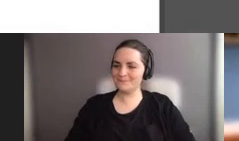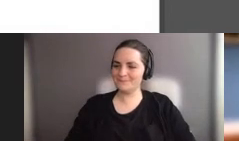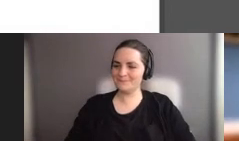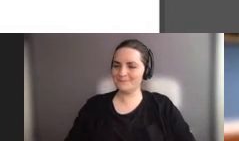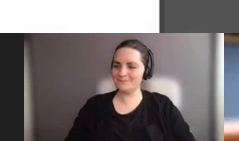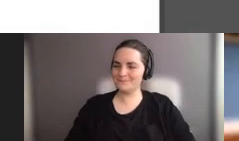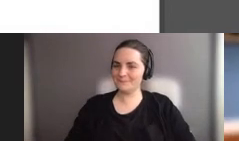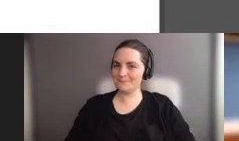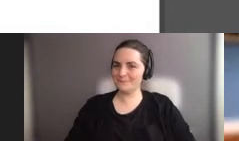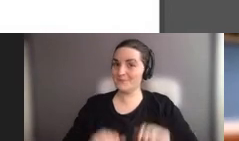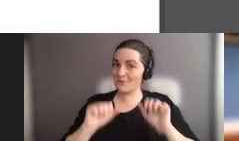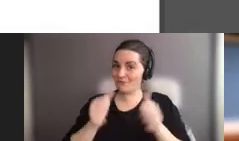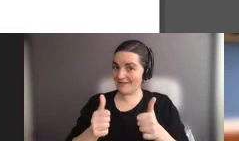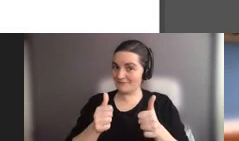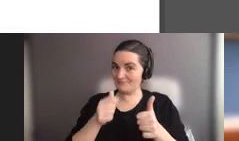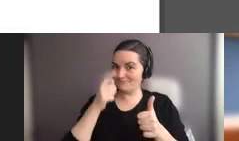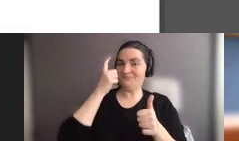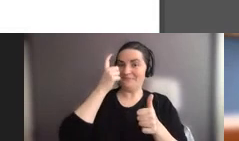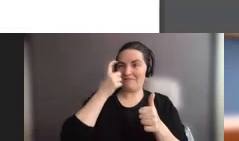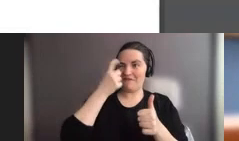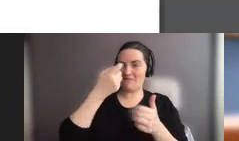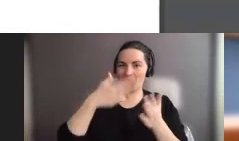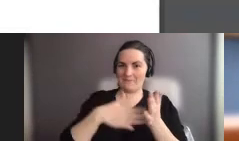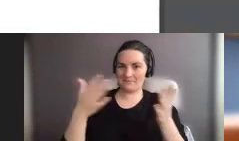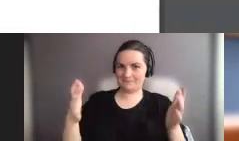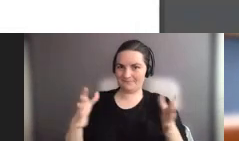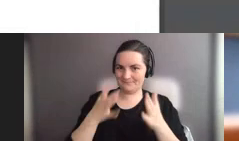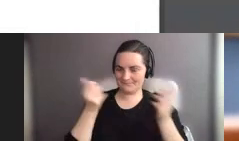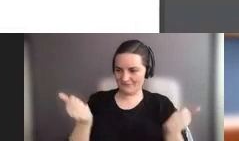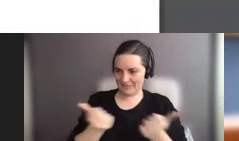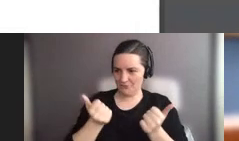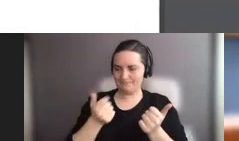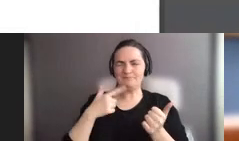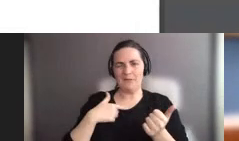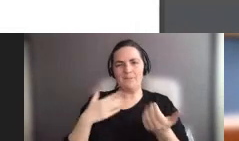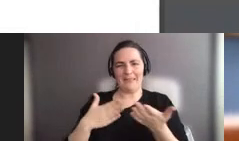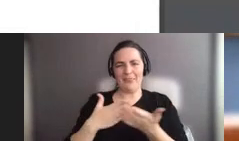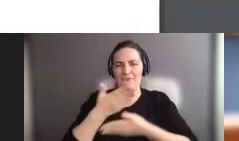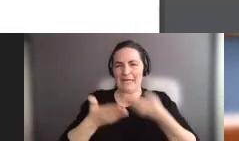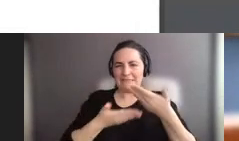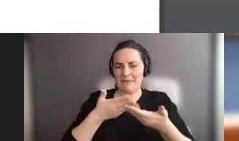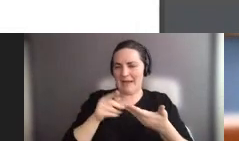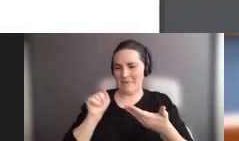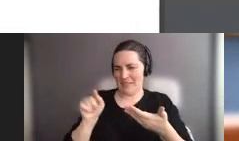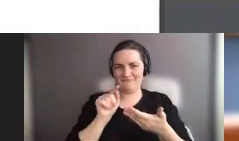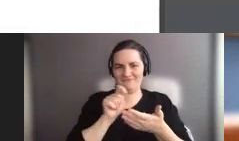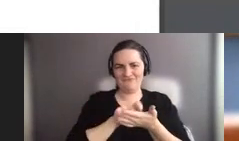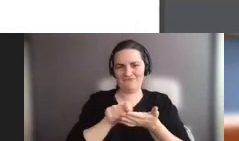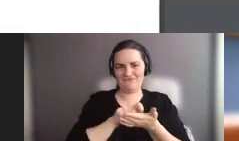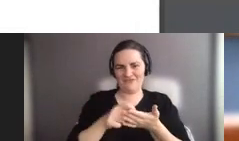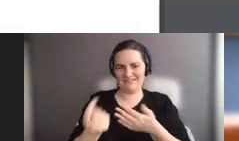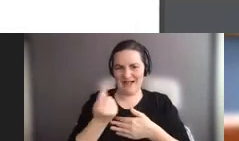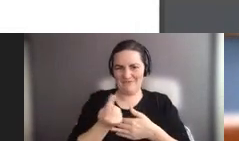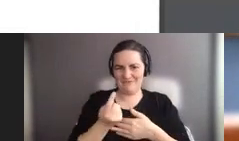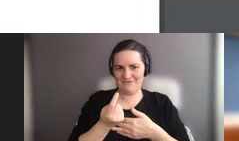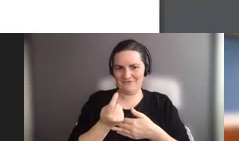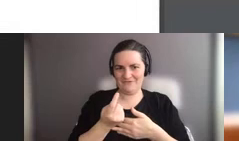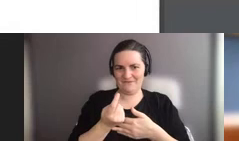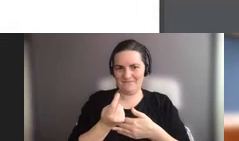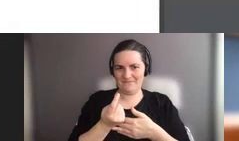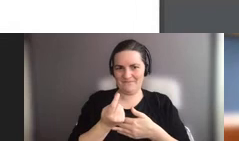Okay, you thought about it now, so I'm going to run through what they've actually written here, and you could sort of think to yourself, well, is that what I thought they'd